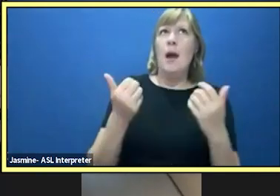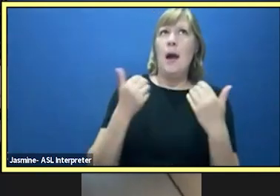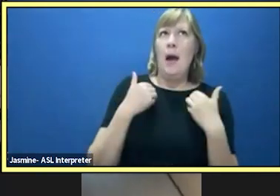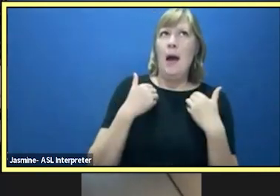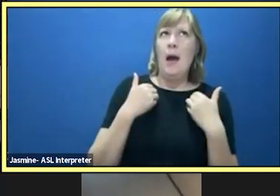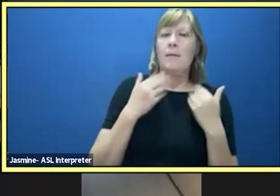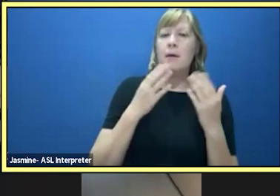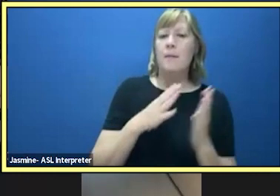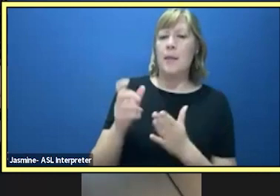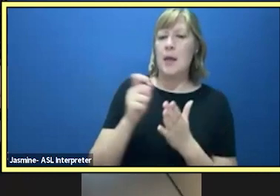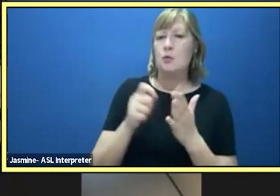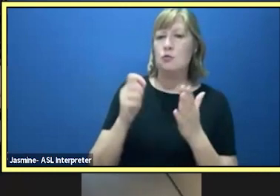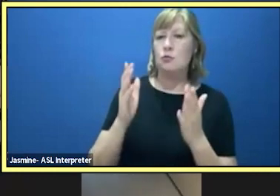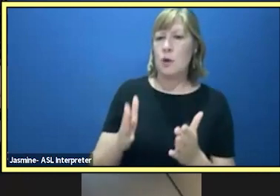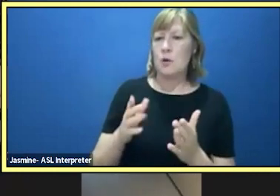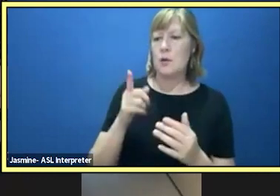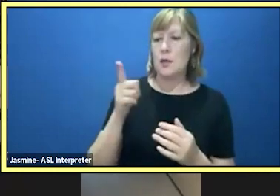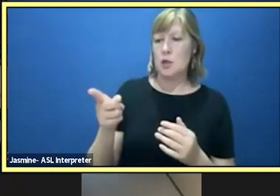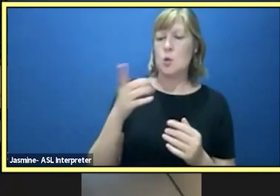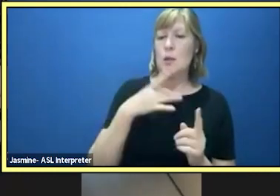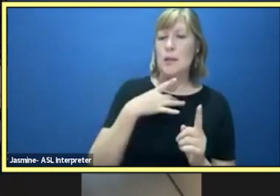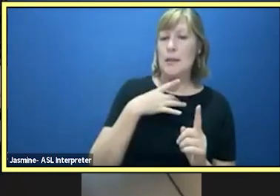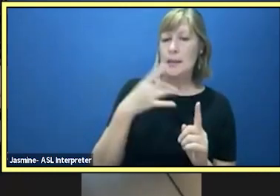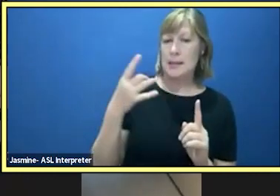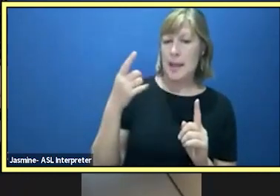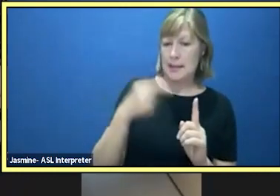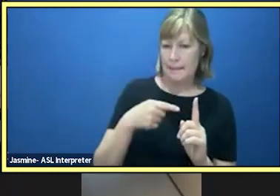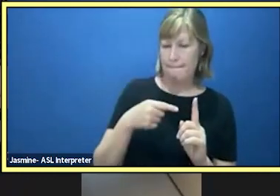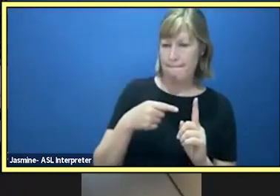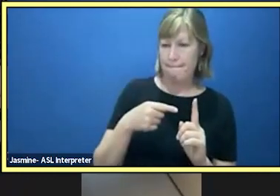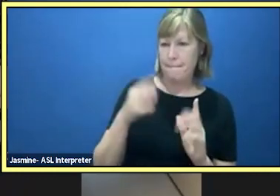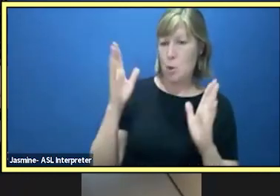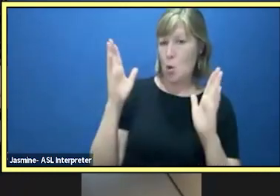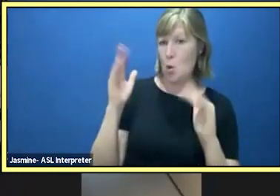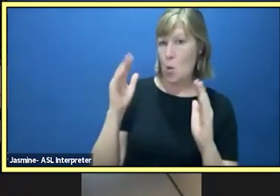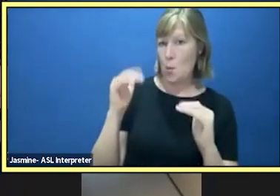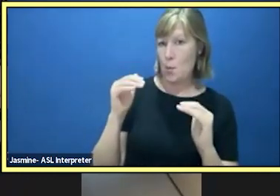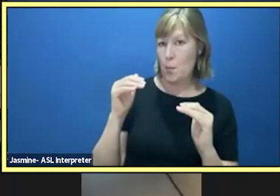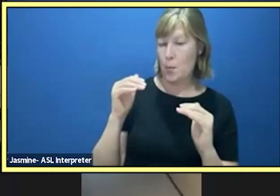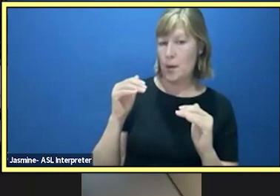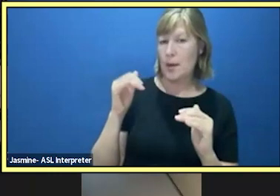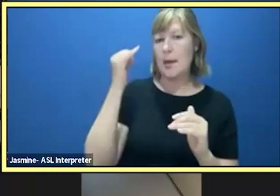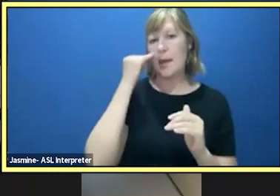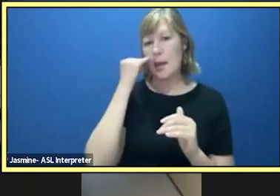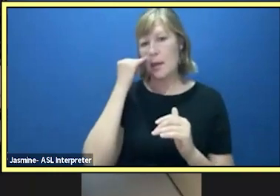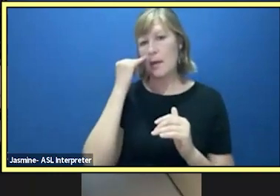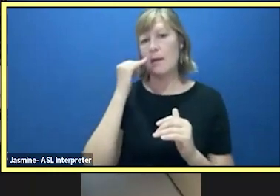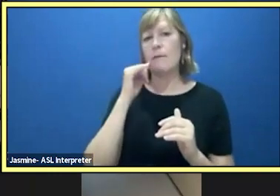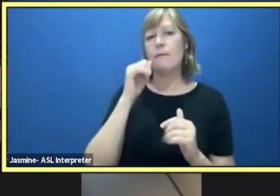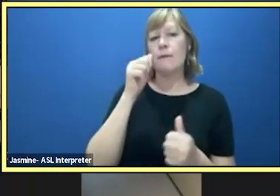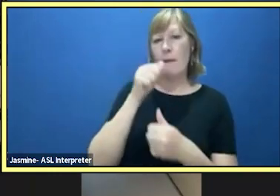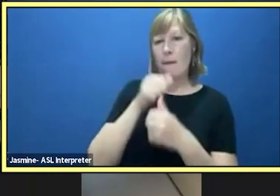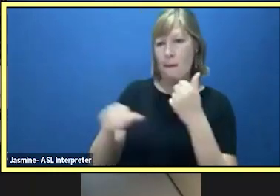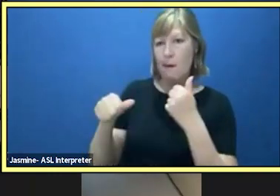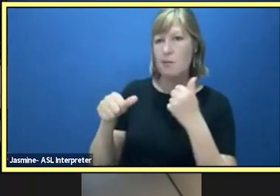with, is the hope that they will, if onboarded under the case management